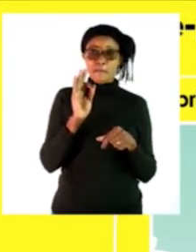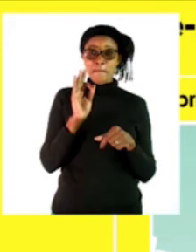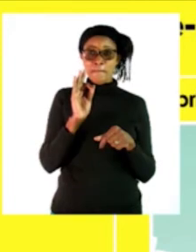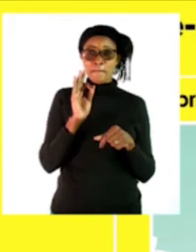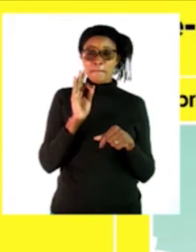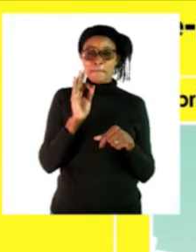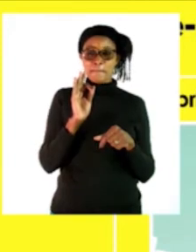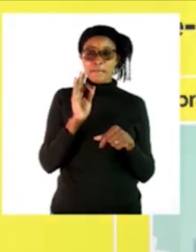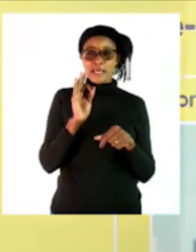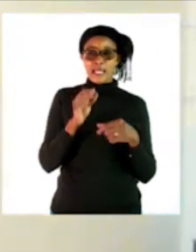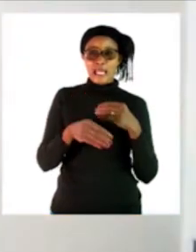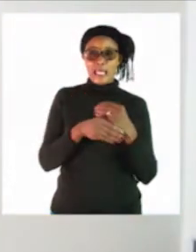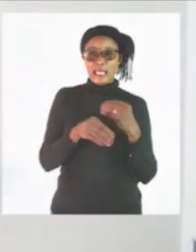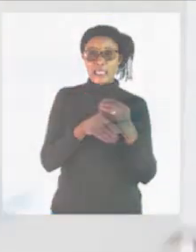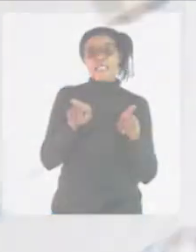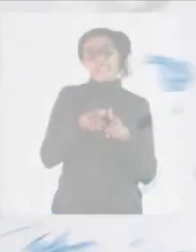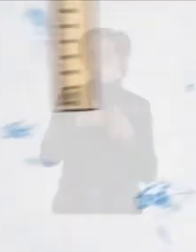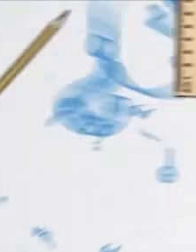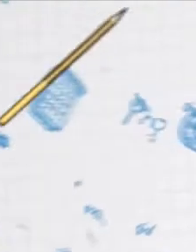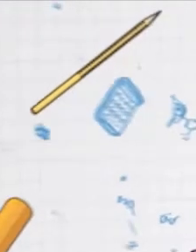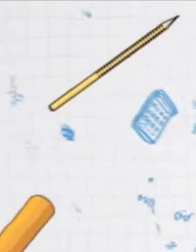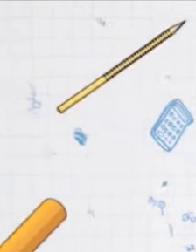and doubles.